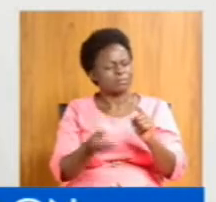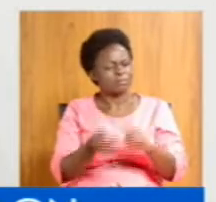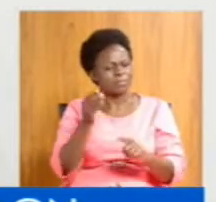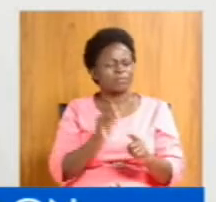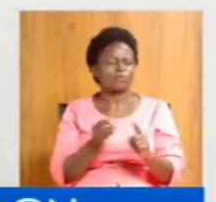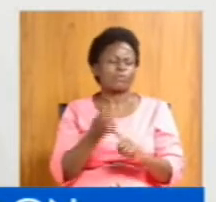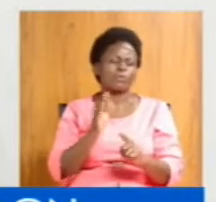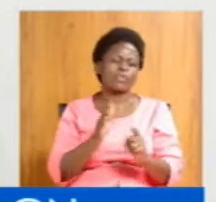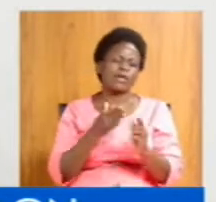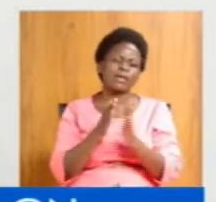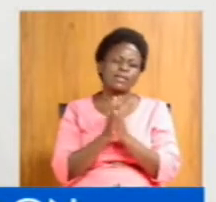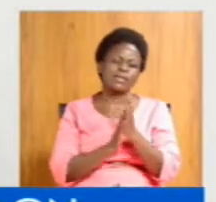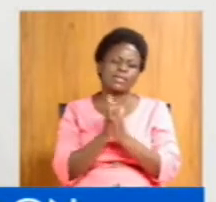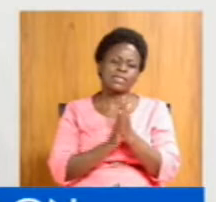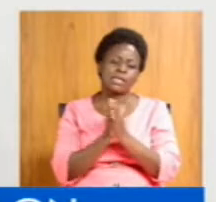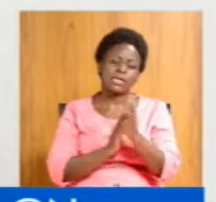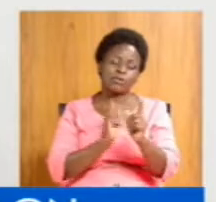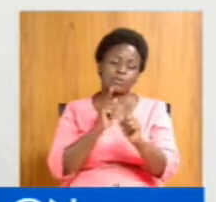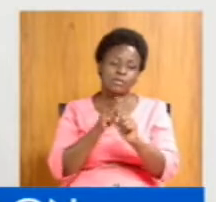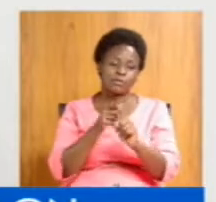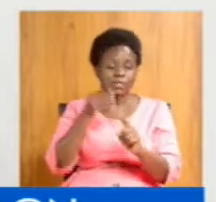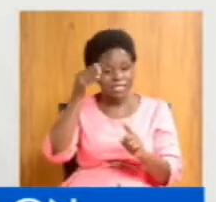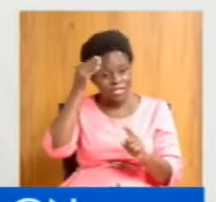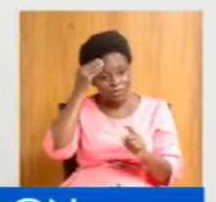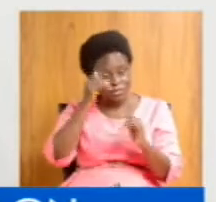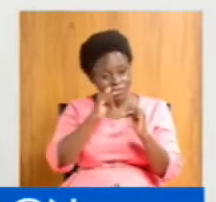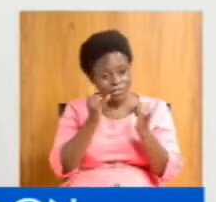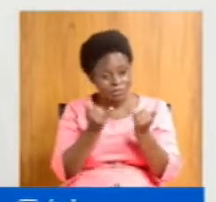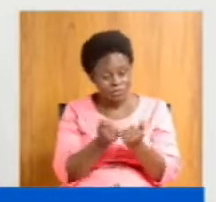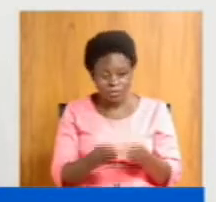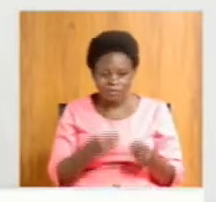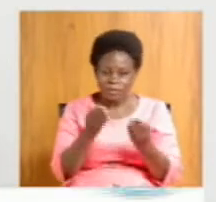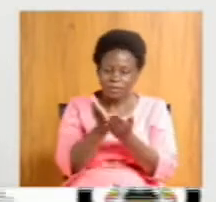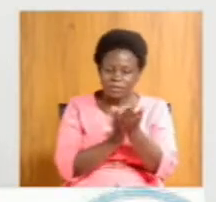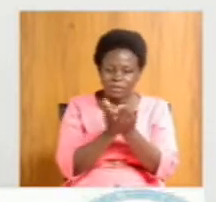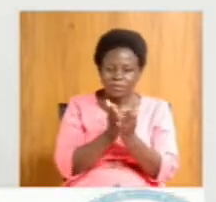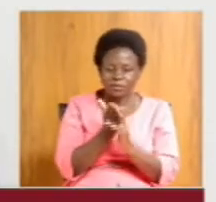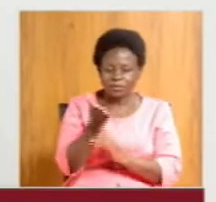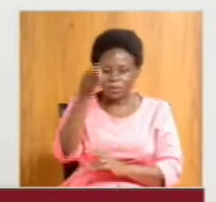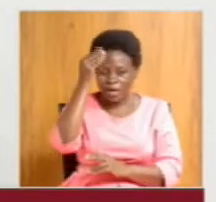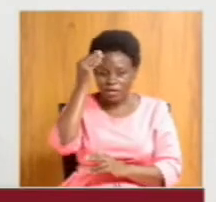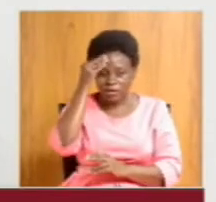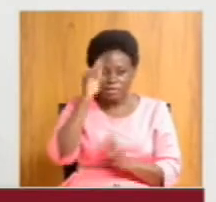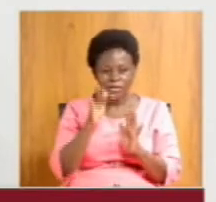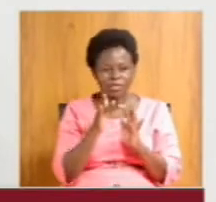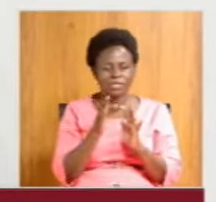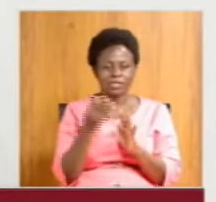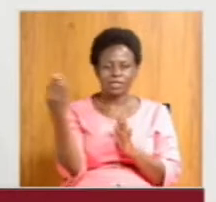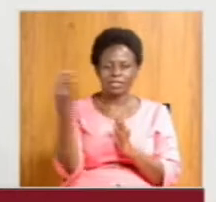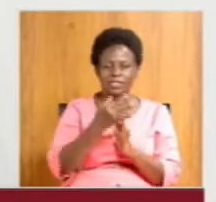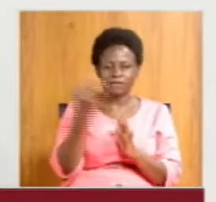their desired objective. That's why you are now seeing education institutions are providing services through education. So Internet is